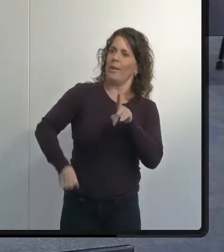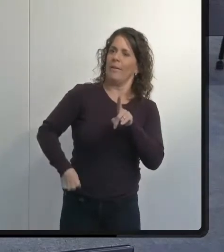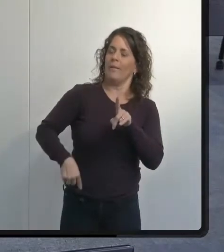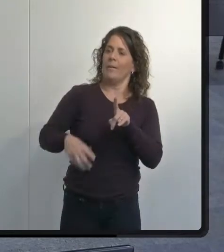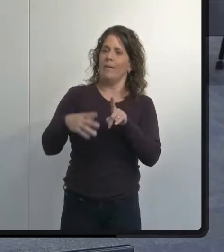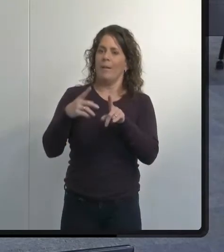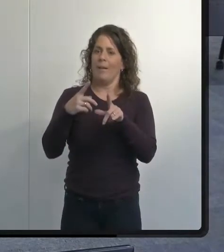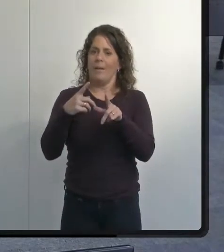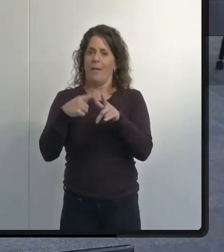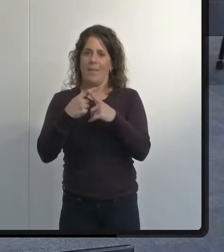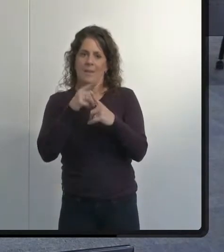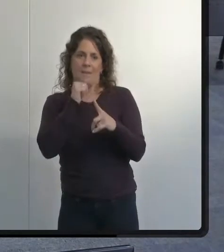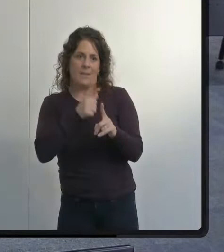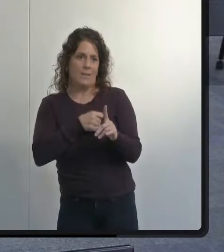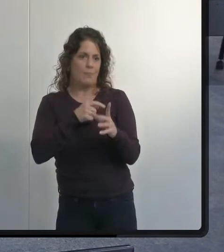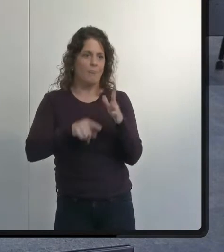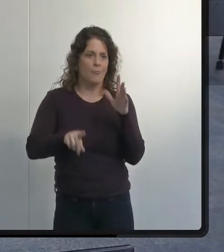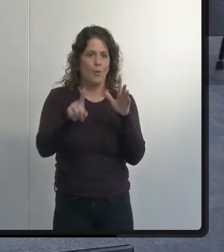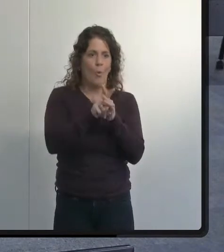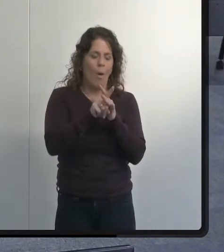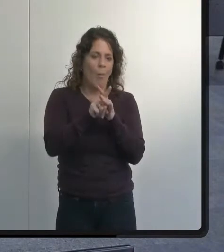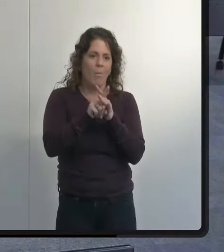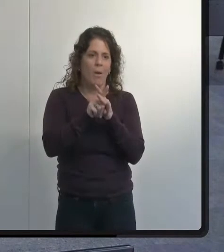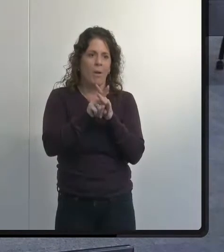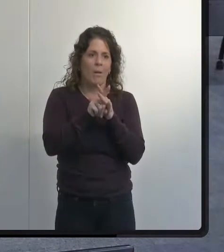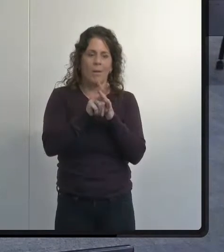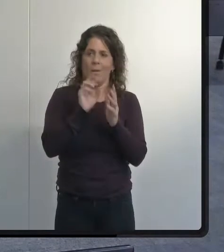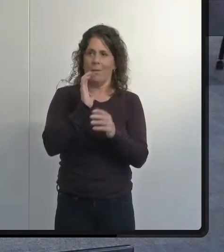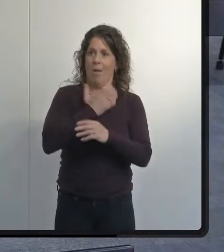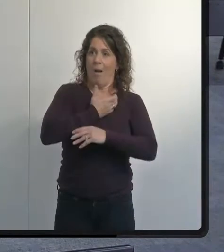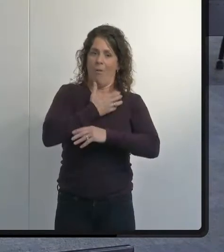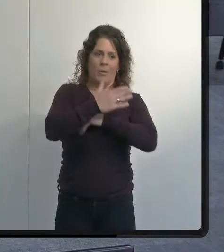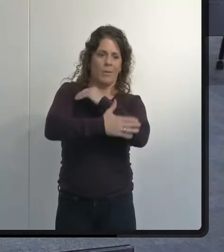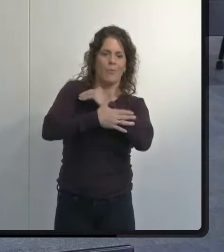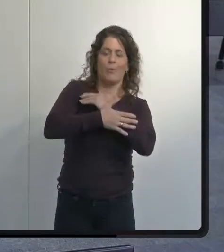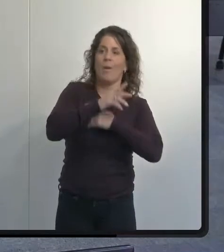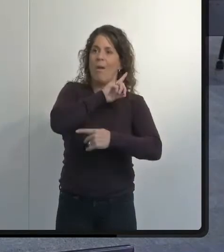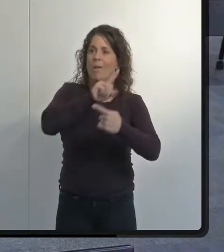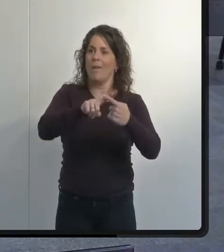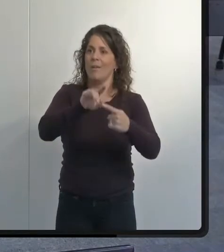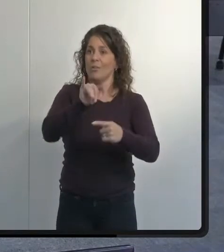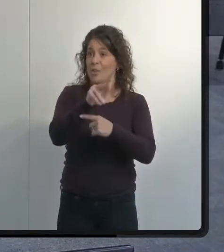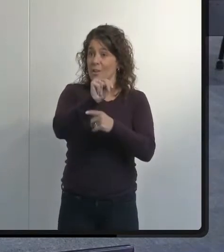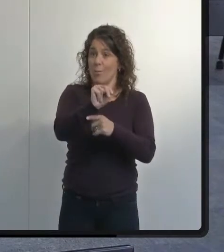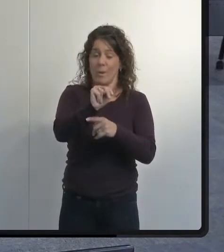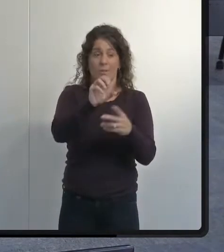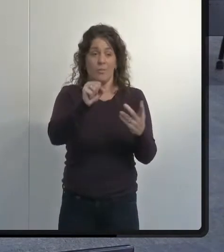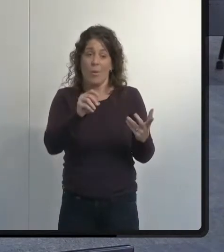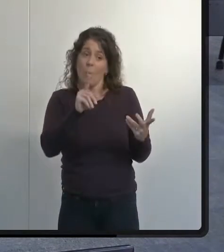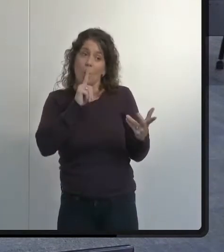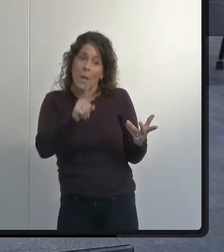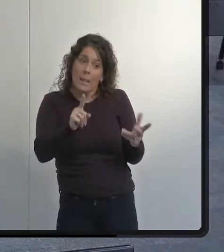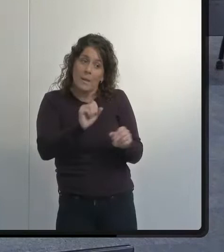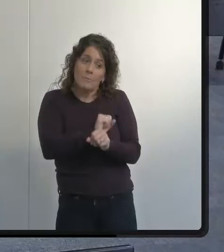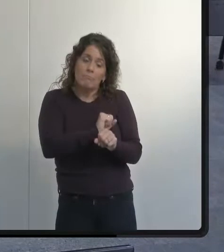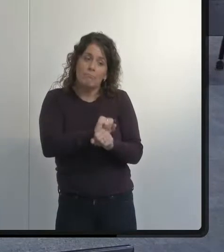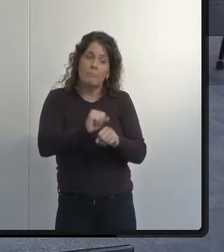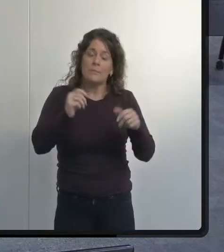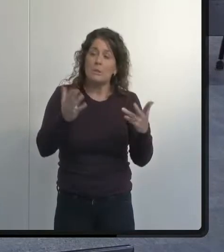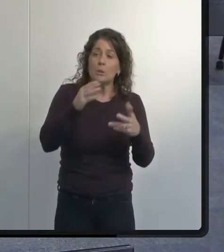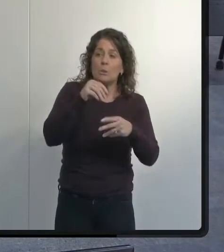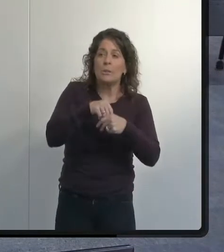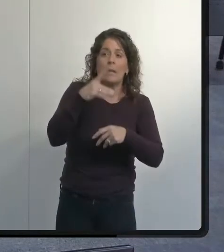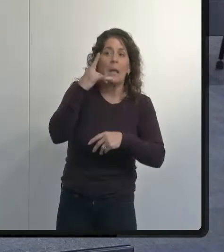China until January. So the likelihood of it being here in